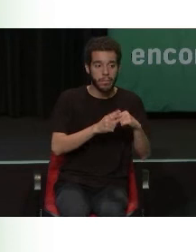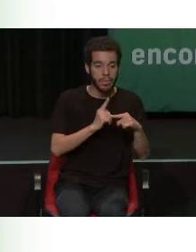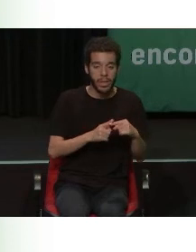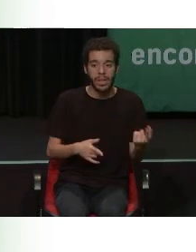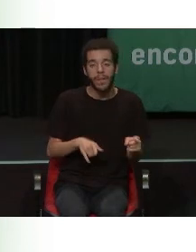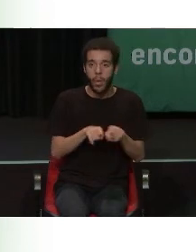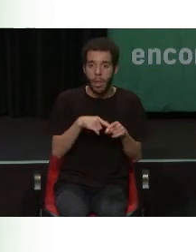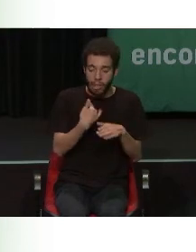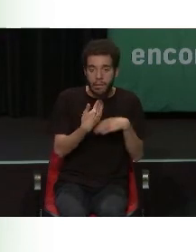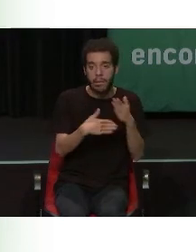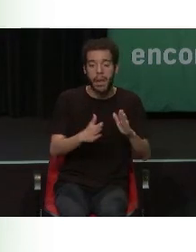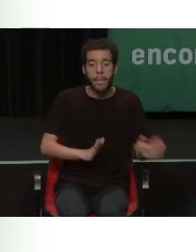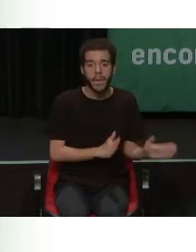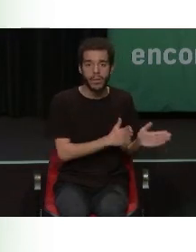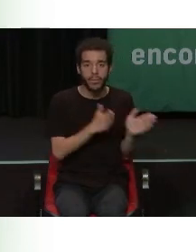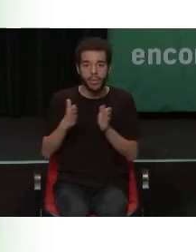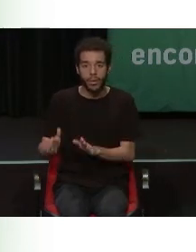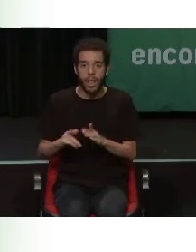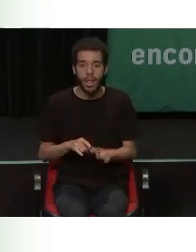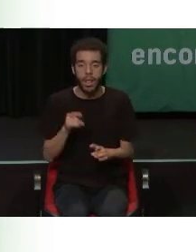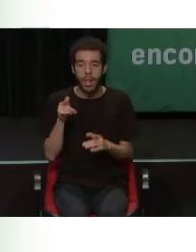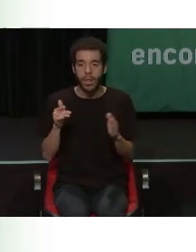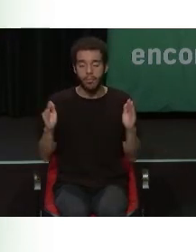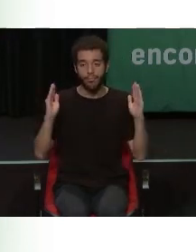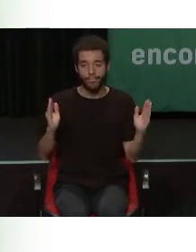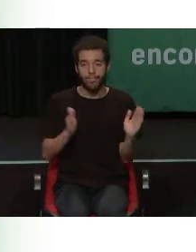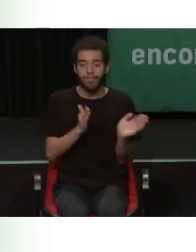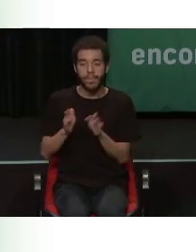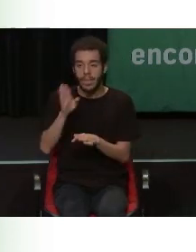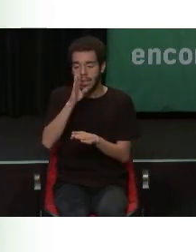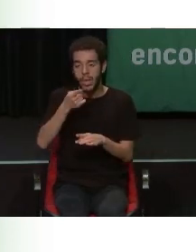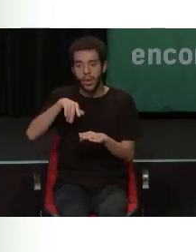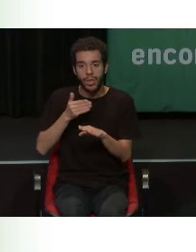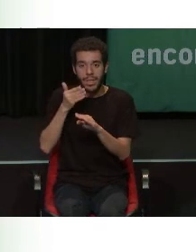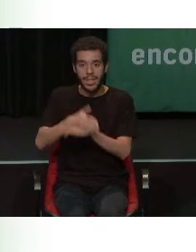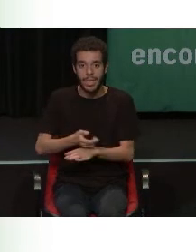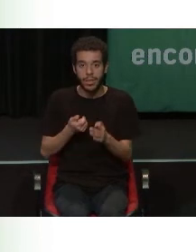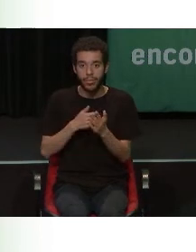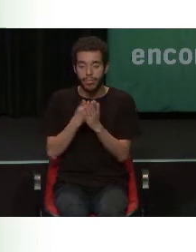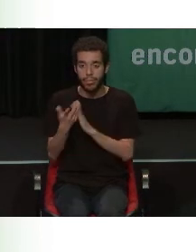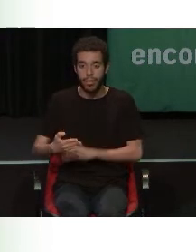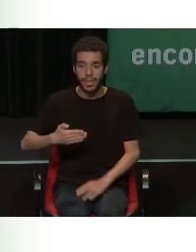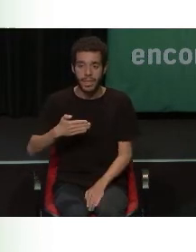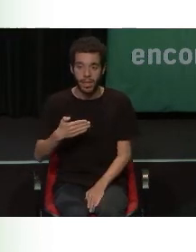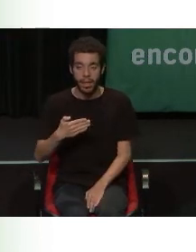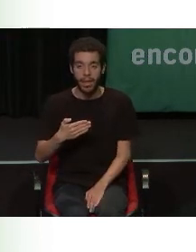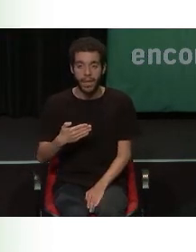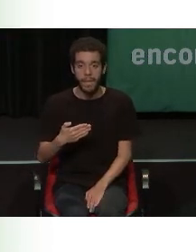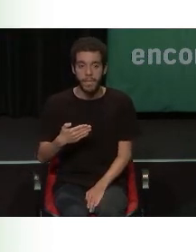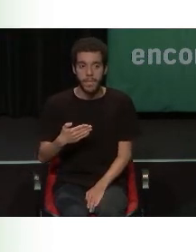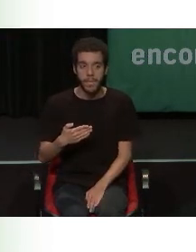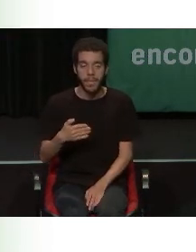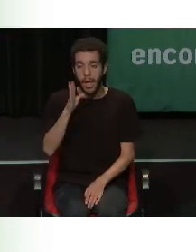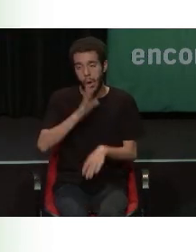immunodeficiency. But on the other hand of the spectrum, if we have excessive IL-7 receptor-mediated signaling because of